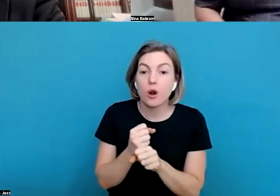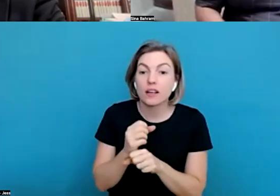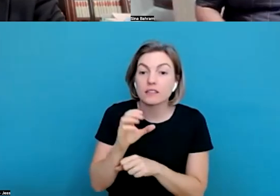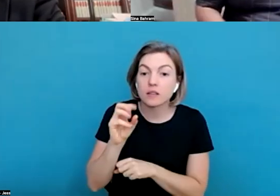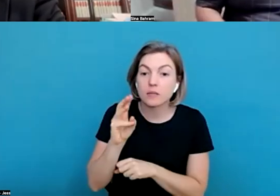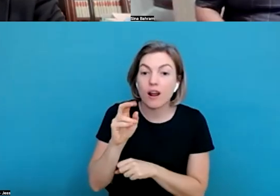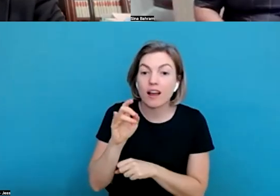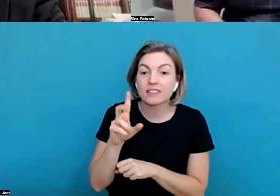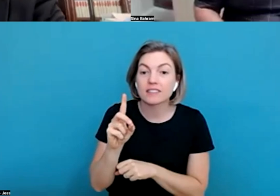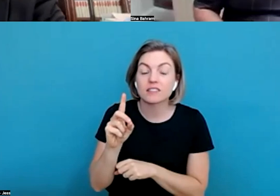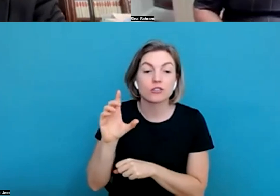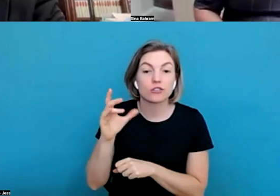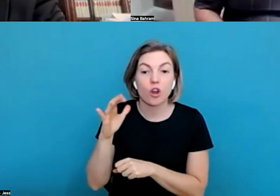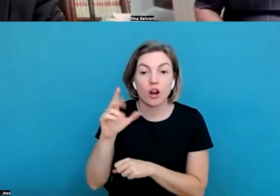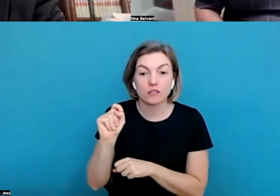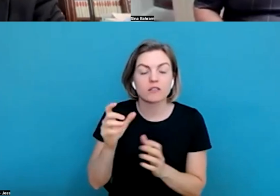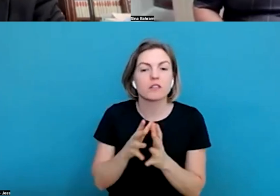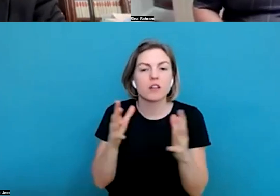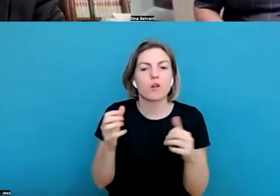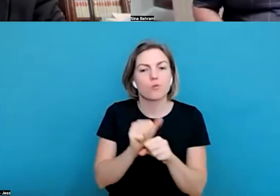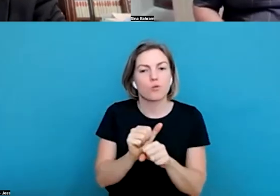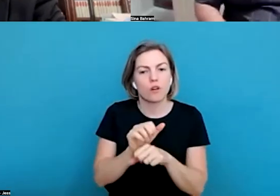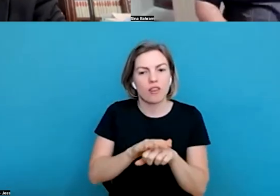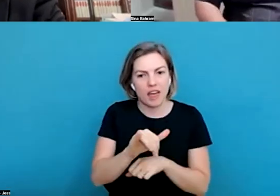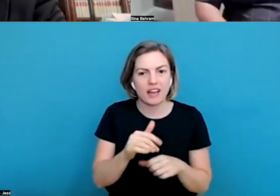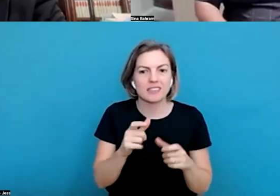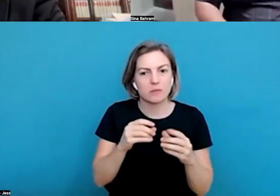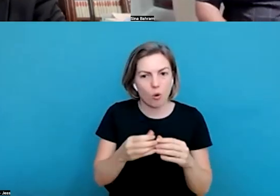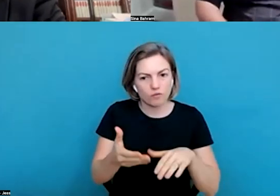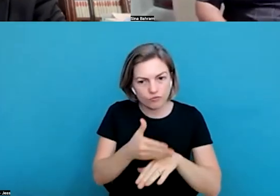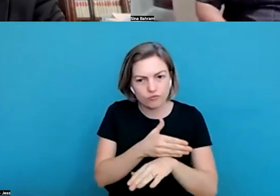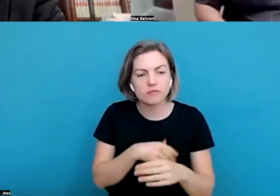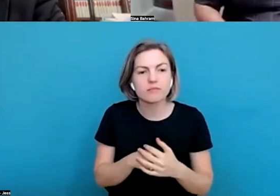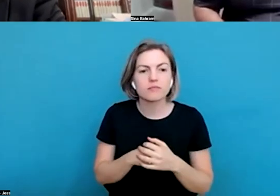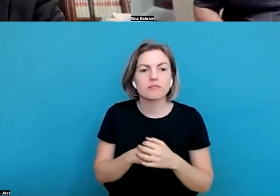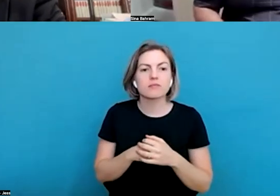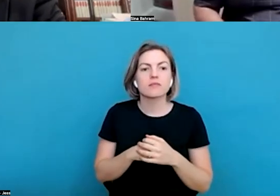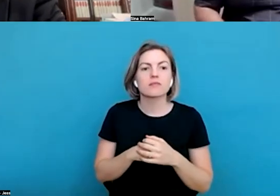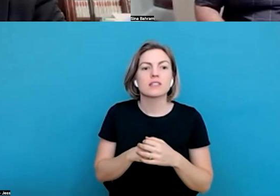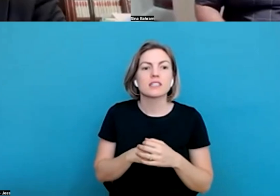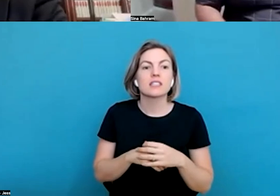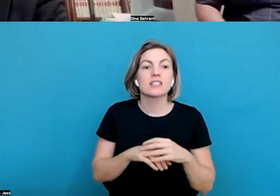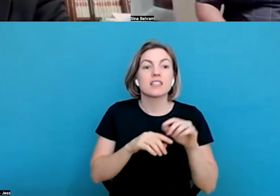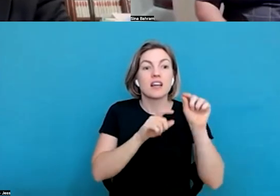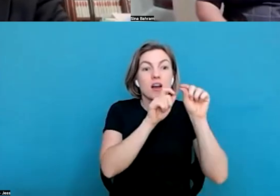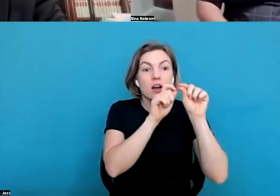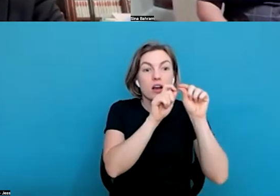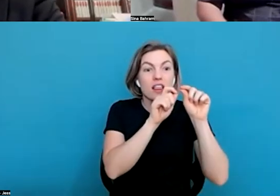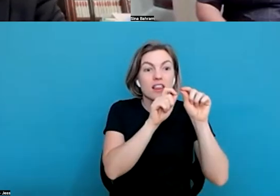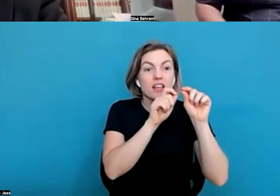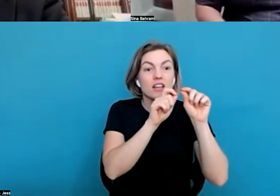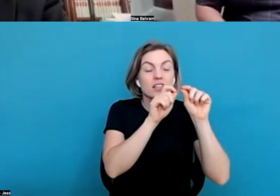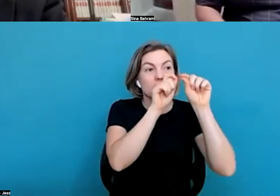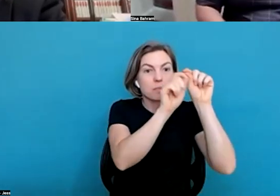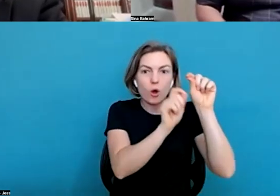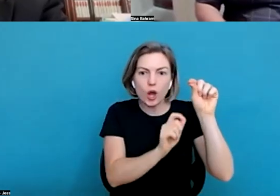a lot of work on that, so advancing that forward. Turn these bullet points into a nicely formatted presentation, right? So again, not just